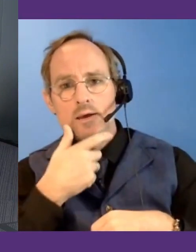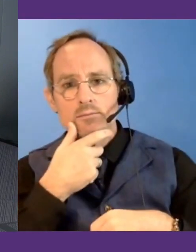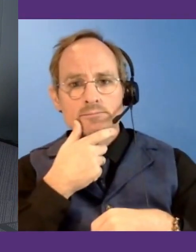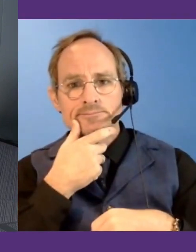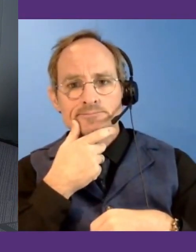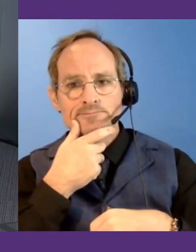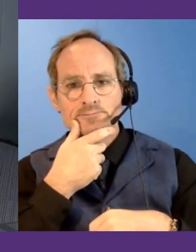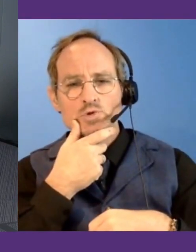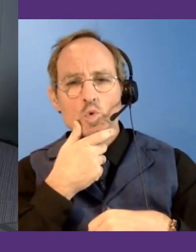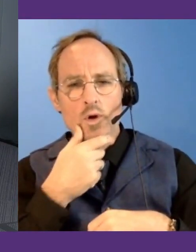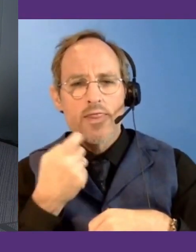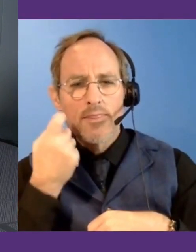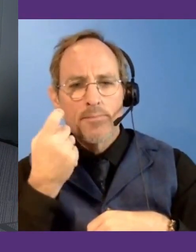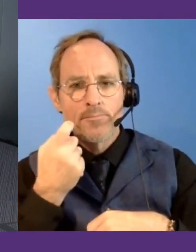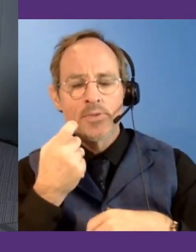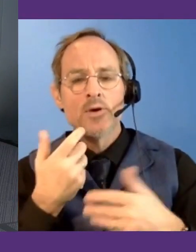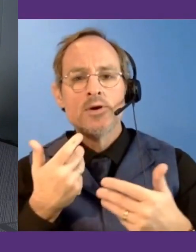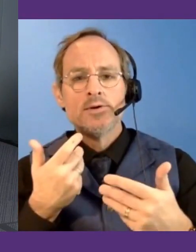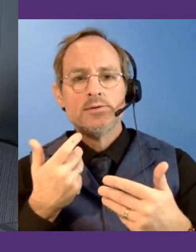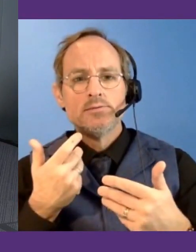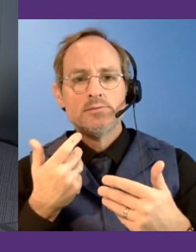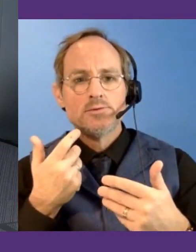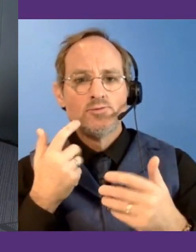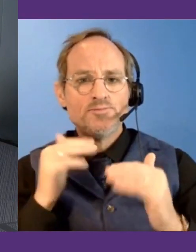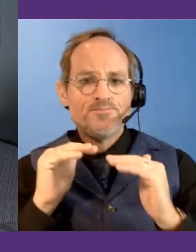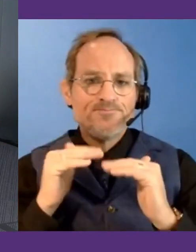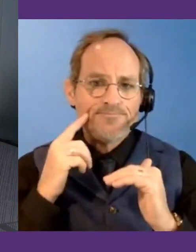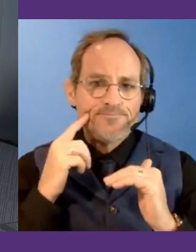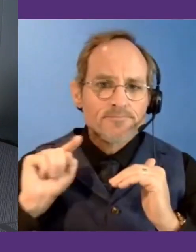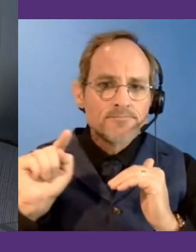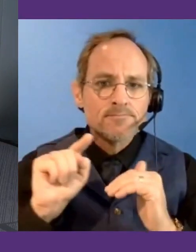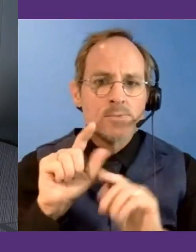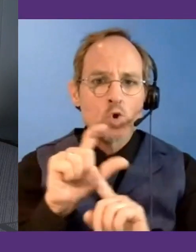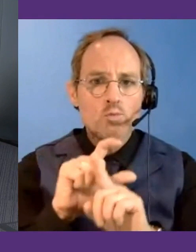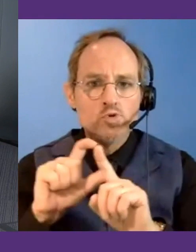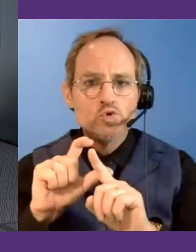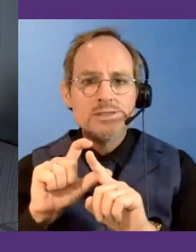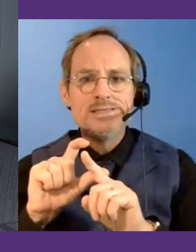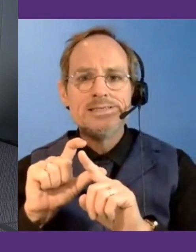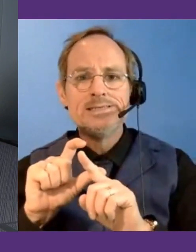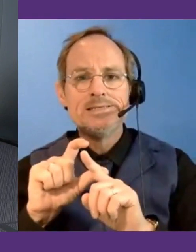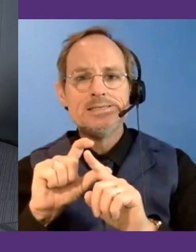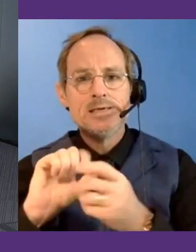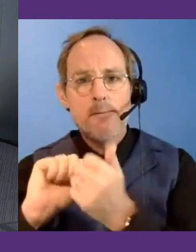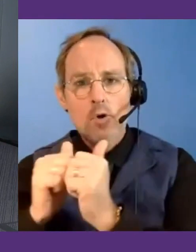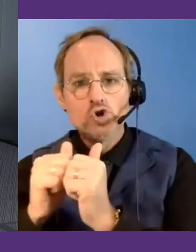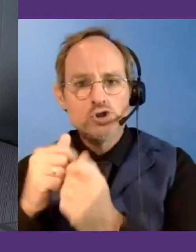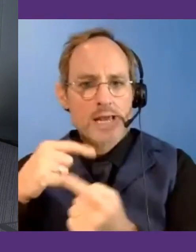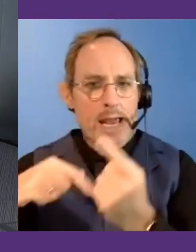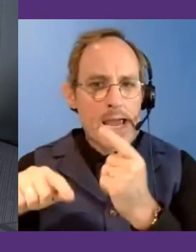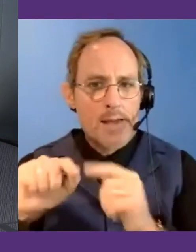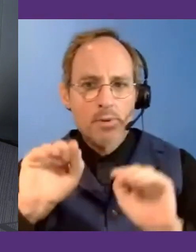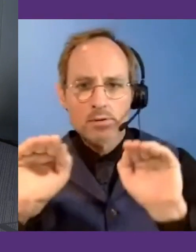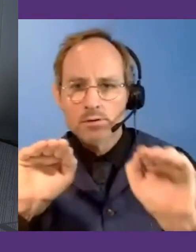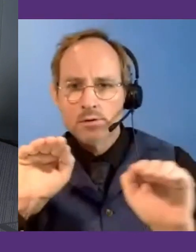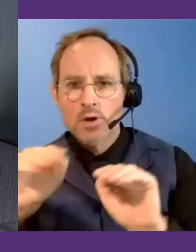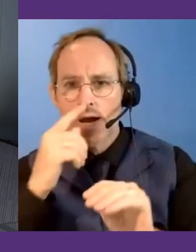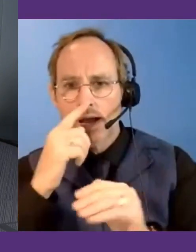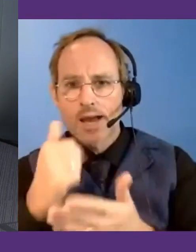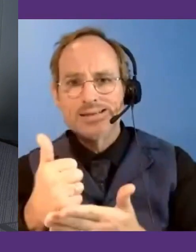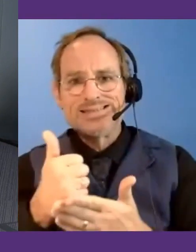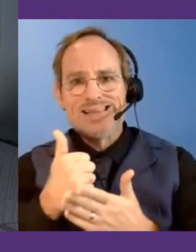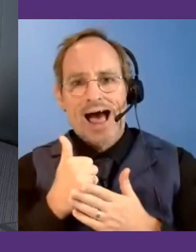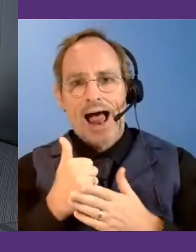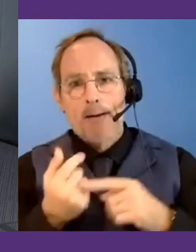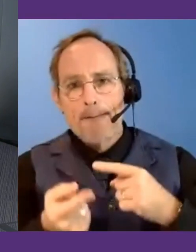decided to look for partnerships and communities that can help provide all the other key